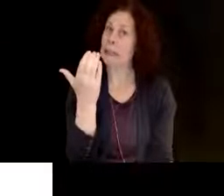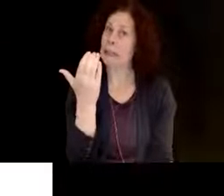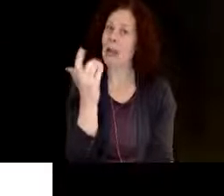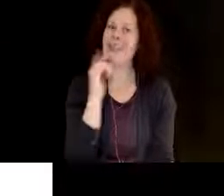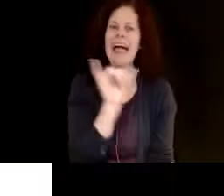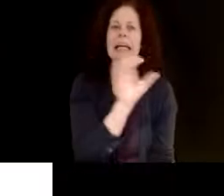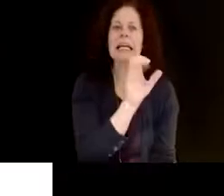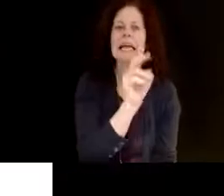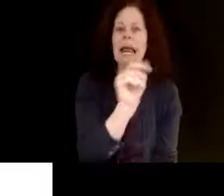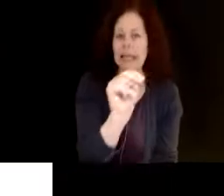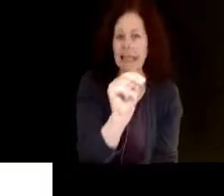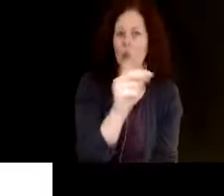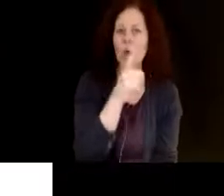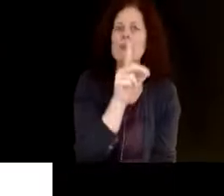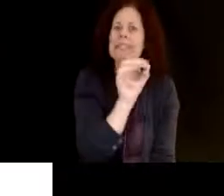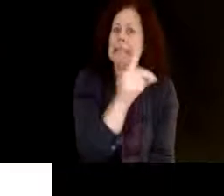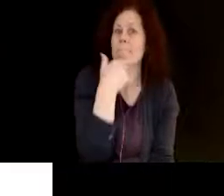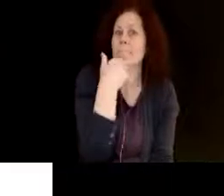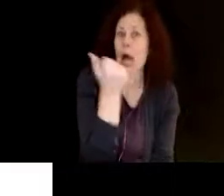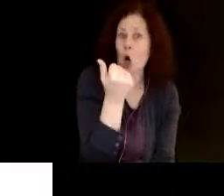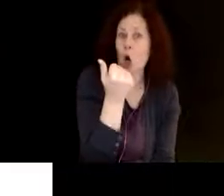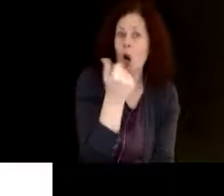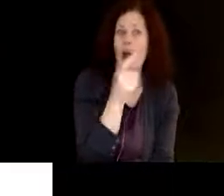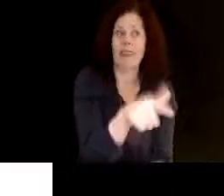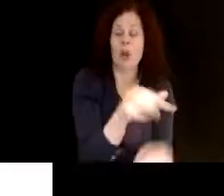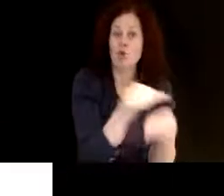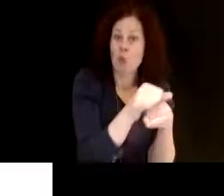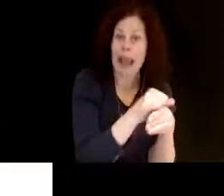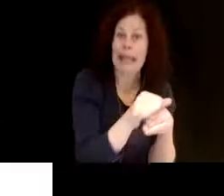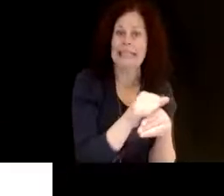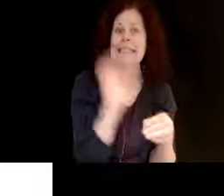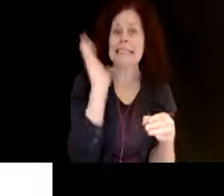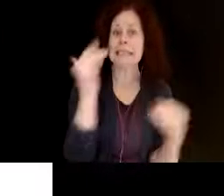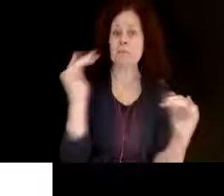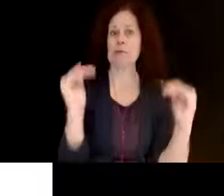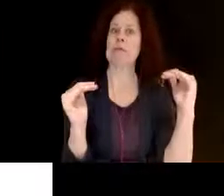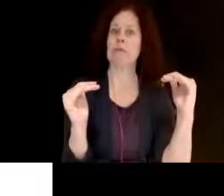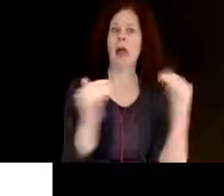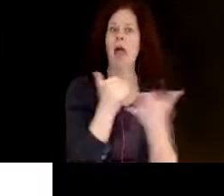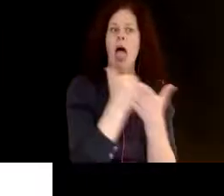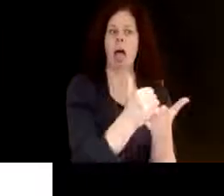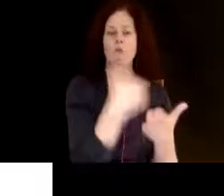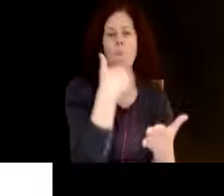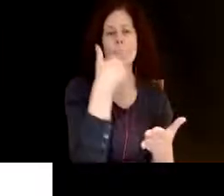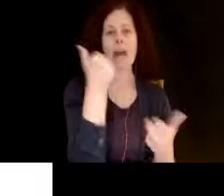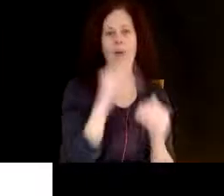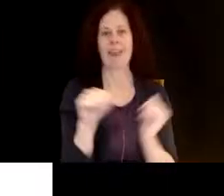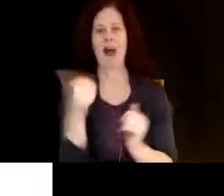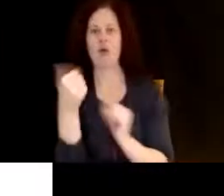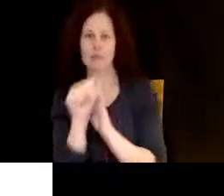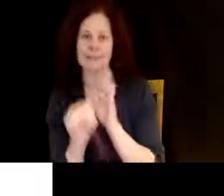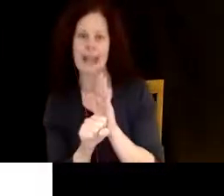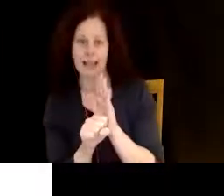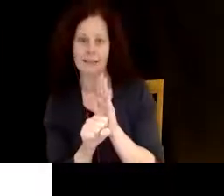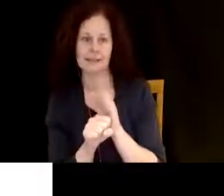better, namely in Connecticut with their ADA training, ADA coordinator training program, and